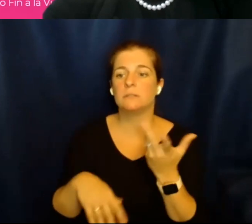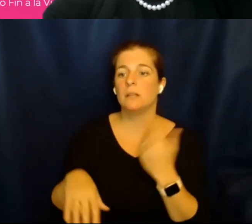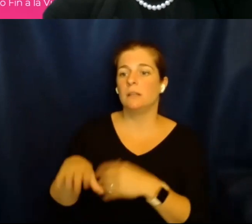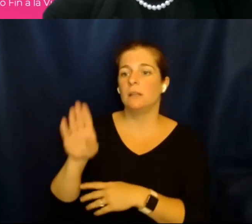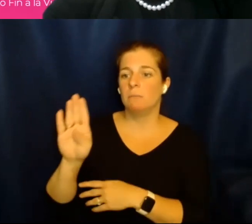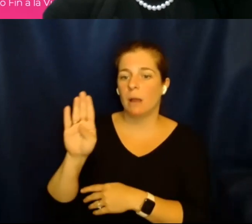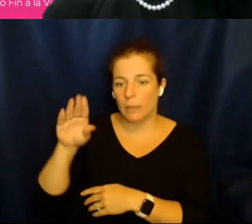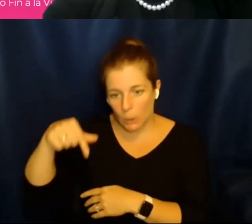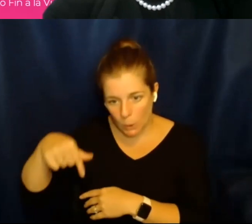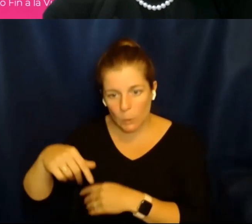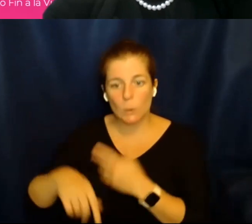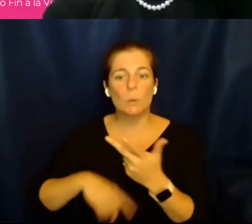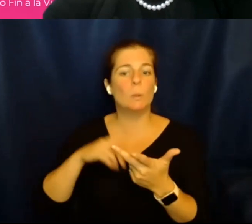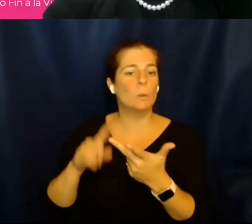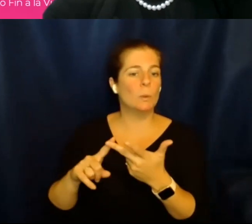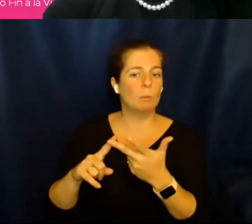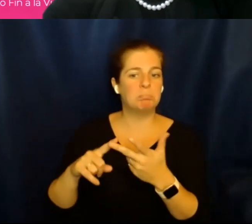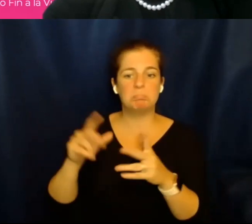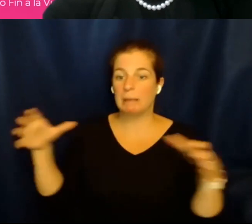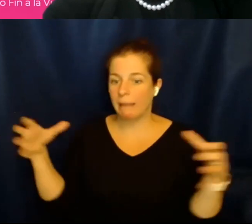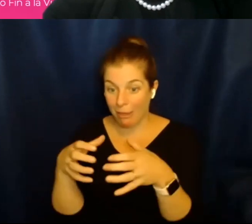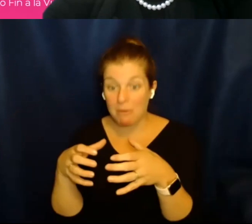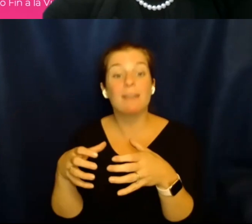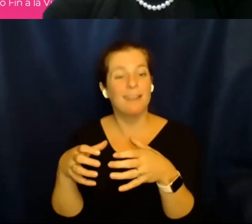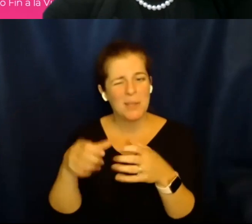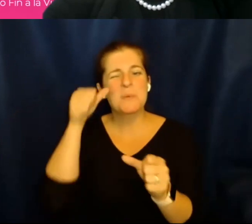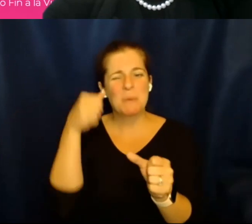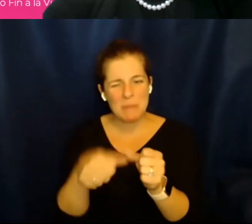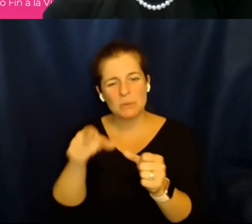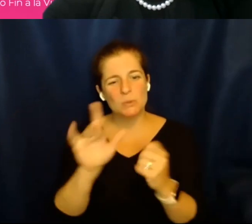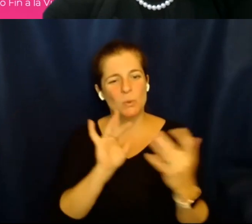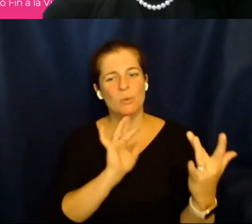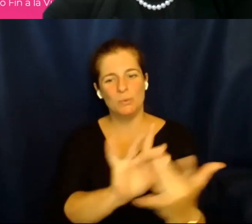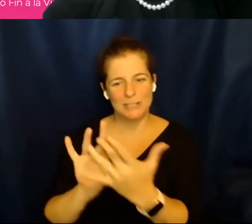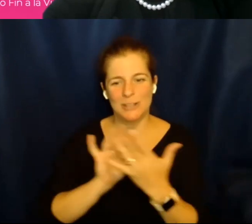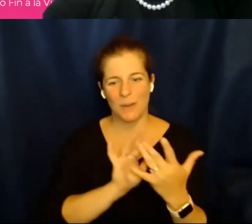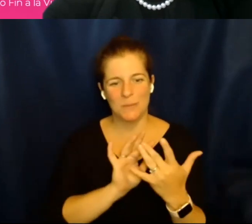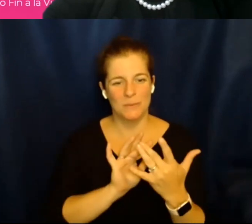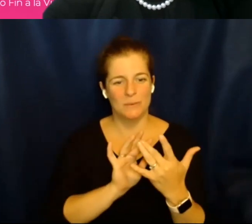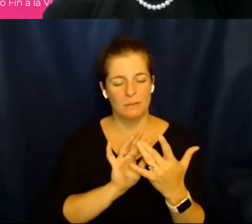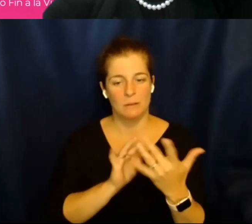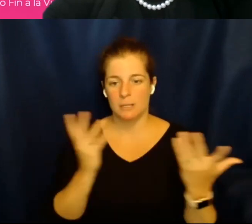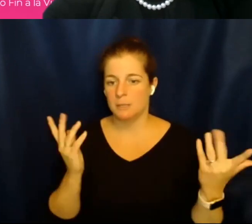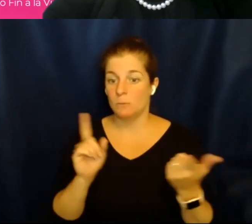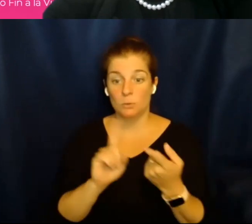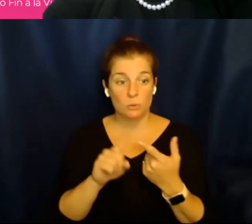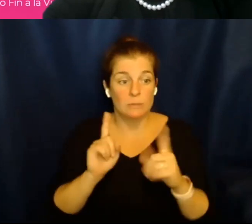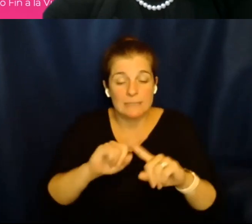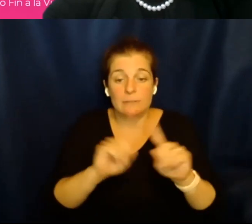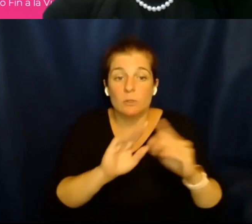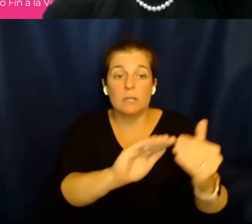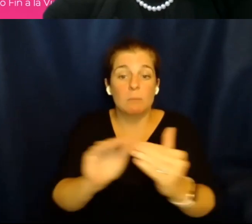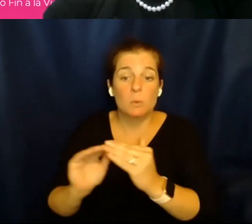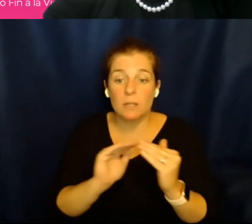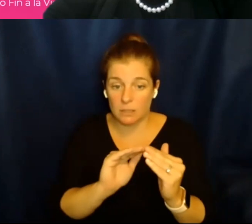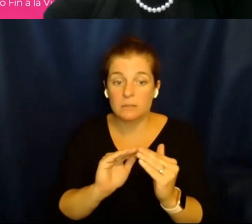-together of any kind, let's remember to reach out, to reach out to these communities so we